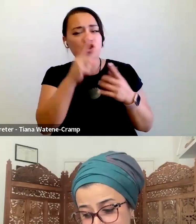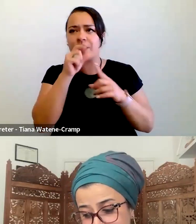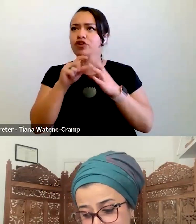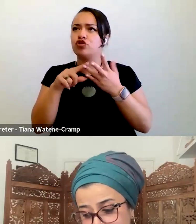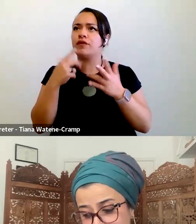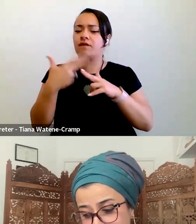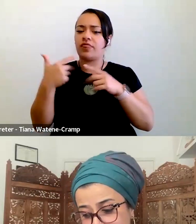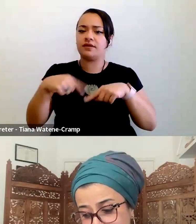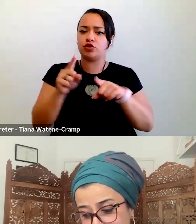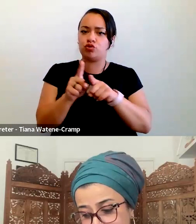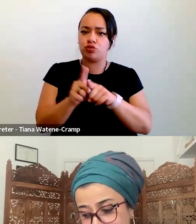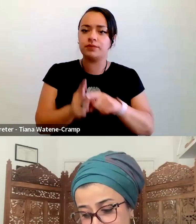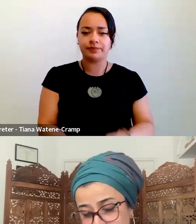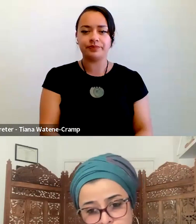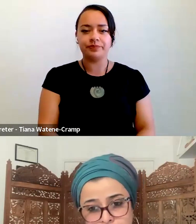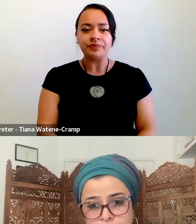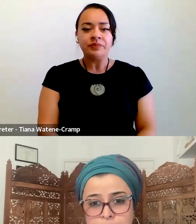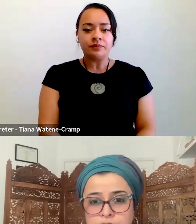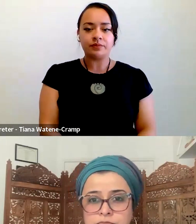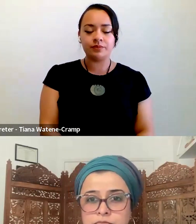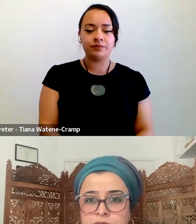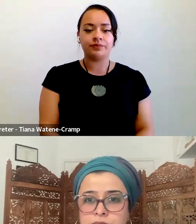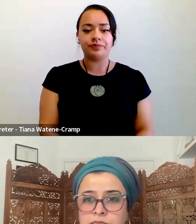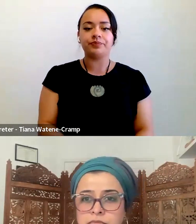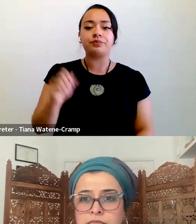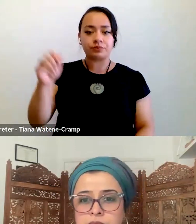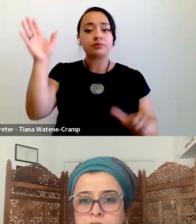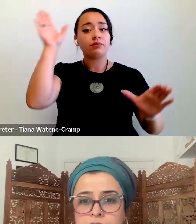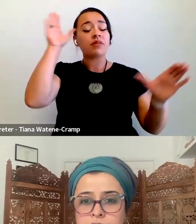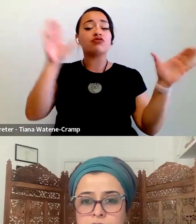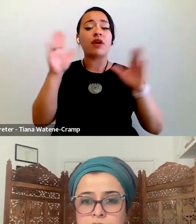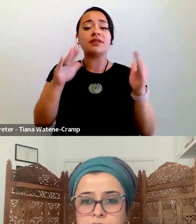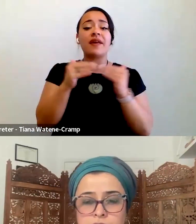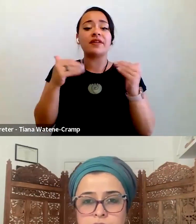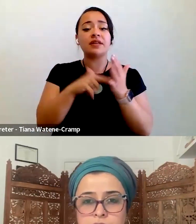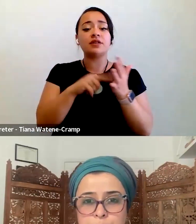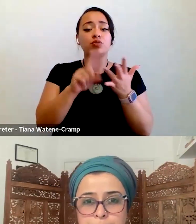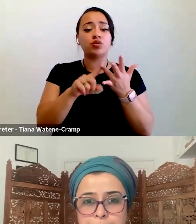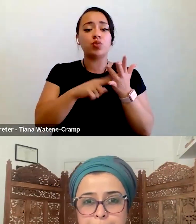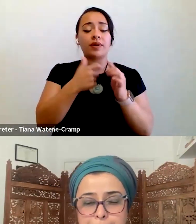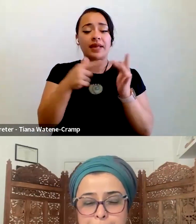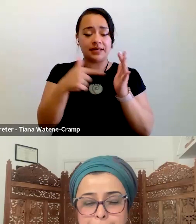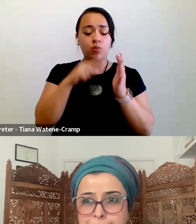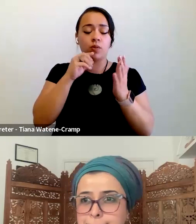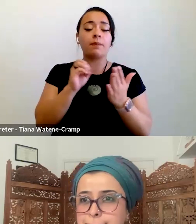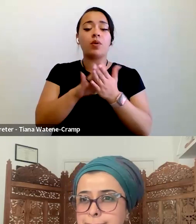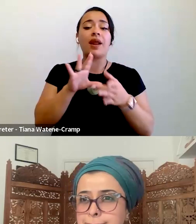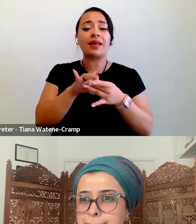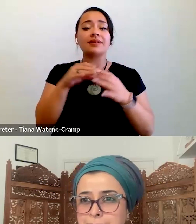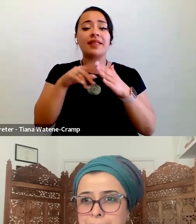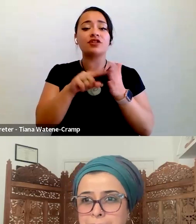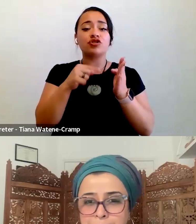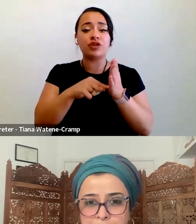I just, on that, I really want to, I know I mentioned the Creative Equity Toolkit, but there's some links we're going to put in the chat. It's a really